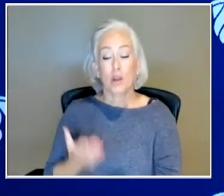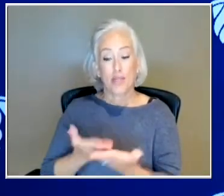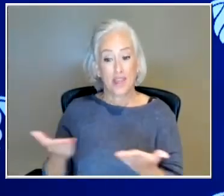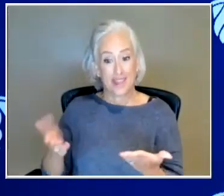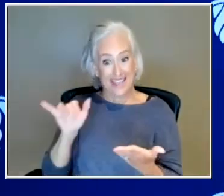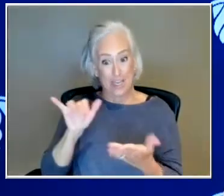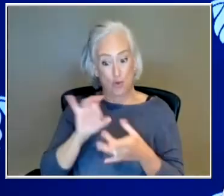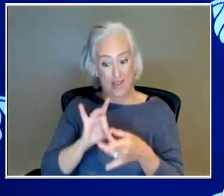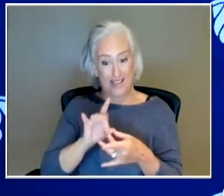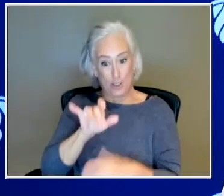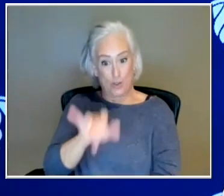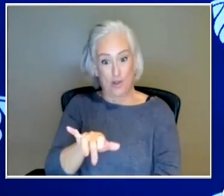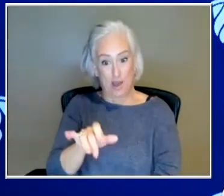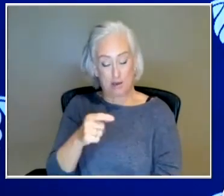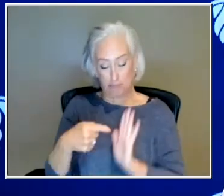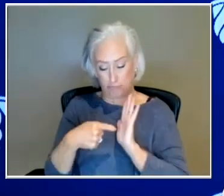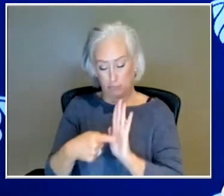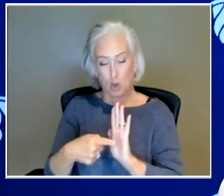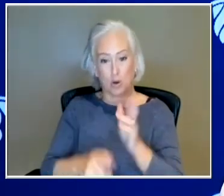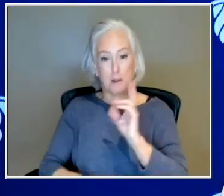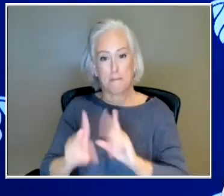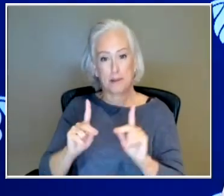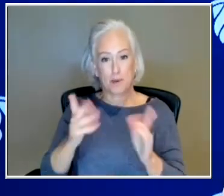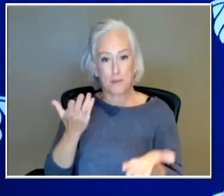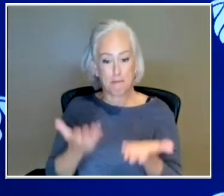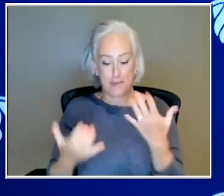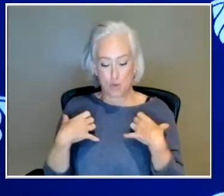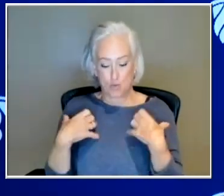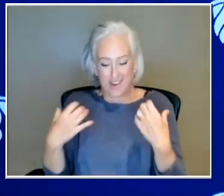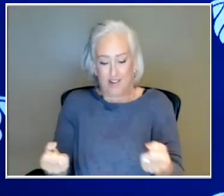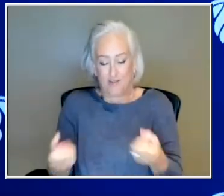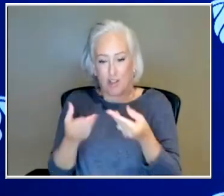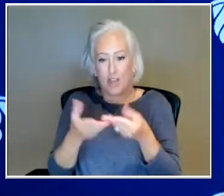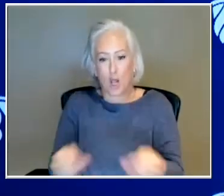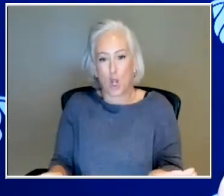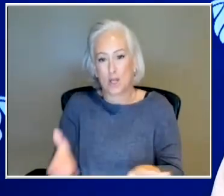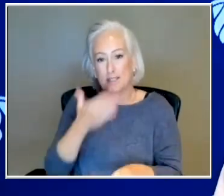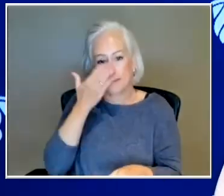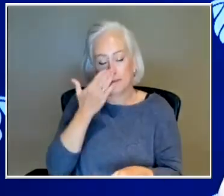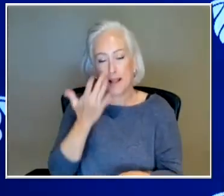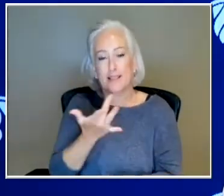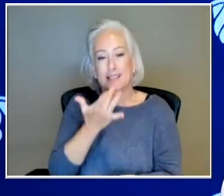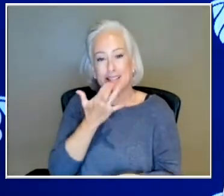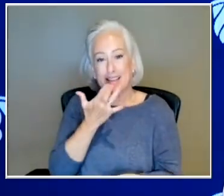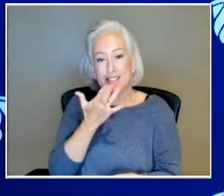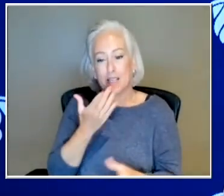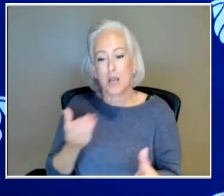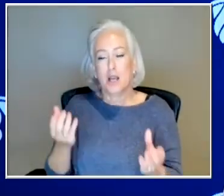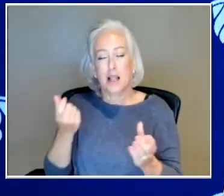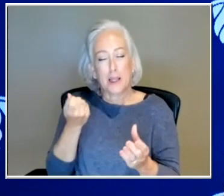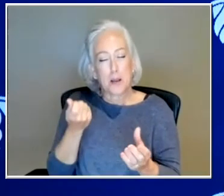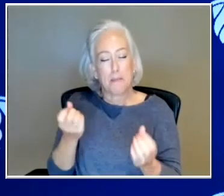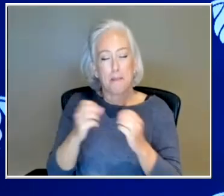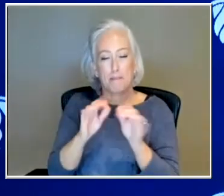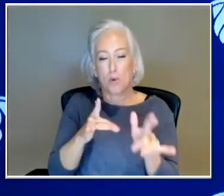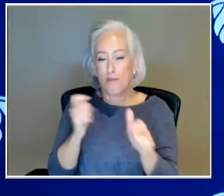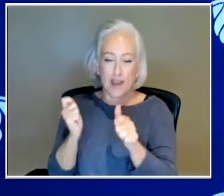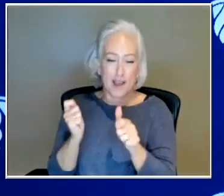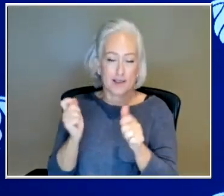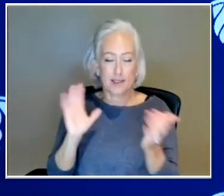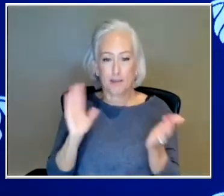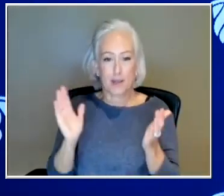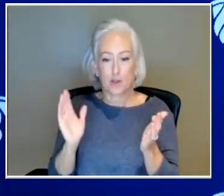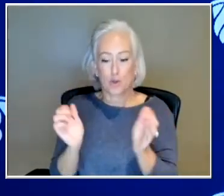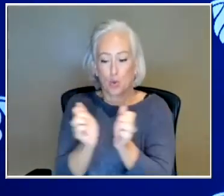showed that people were able to maybe recover their loss of smell and taste a little bit quicker than if they had not